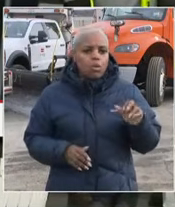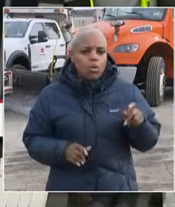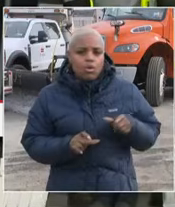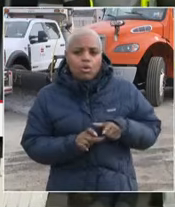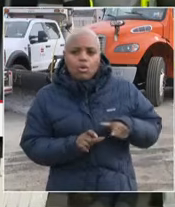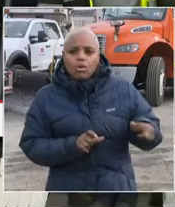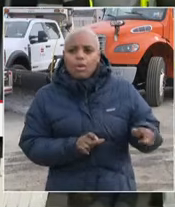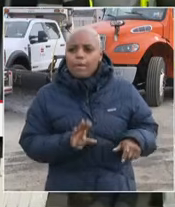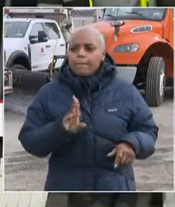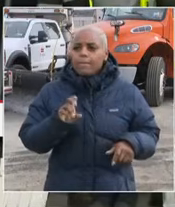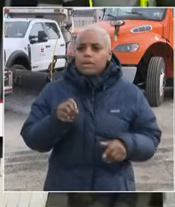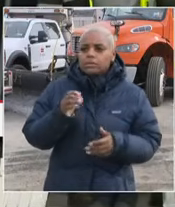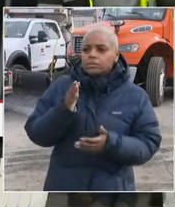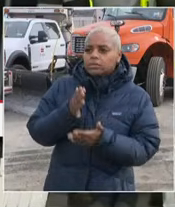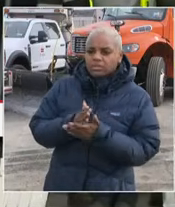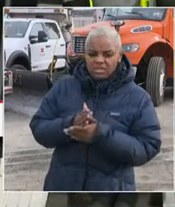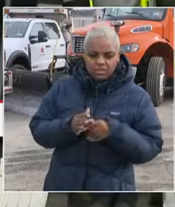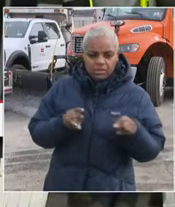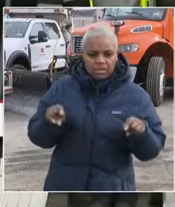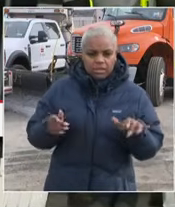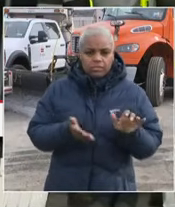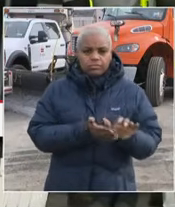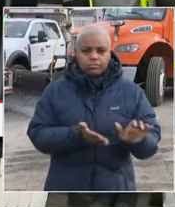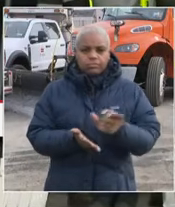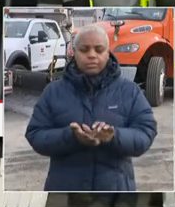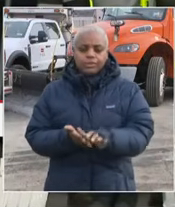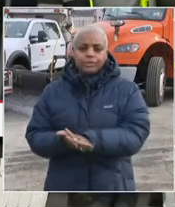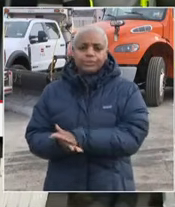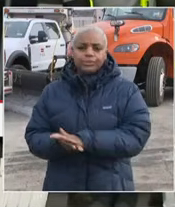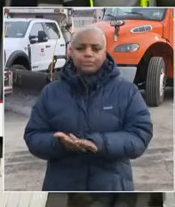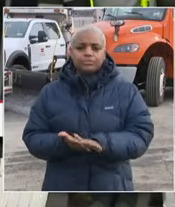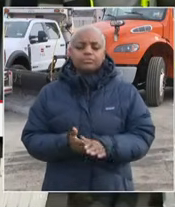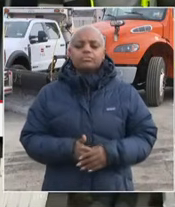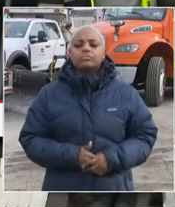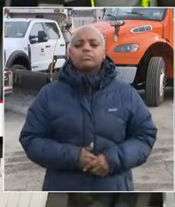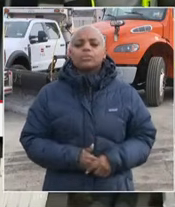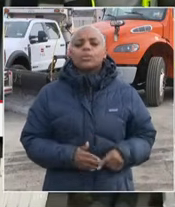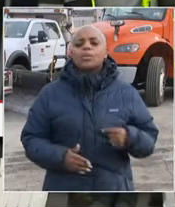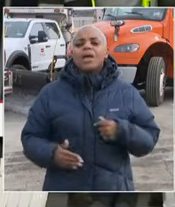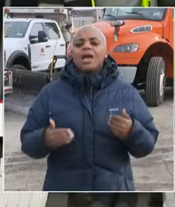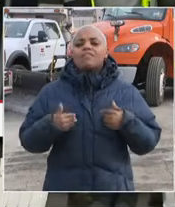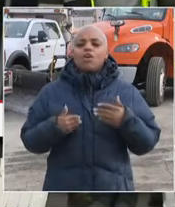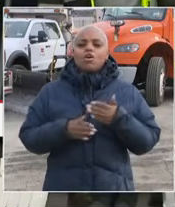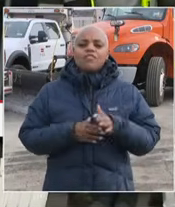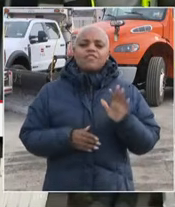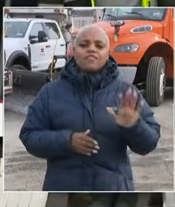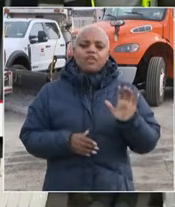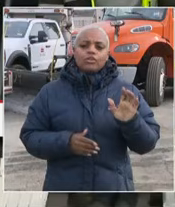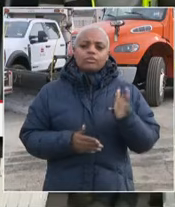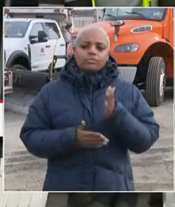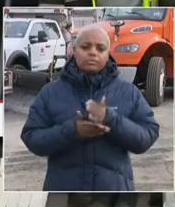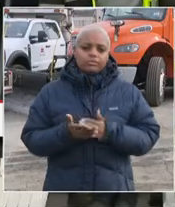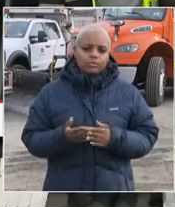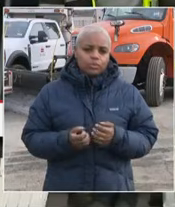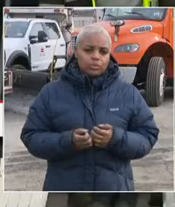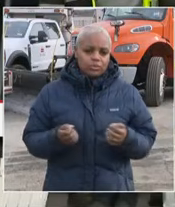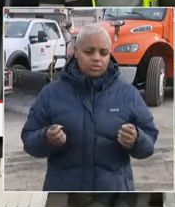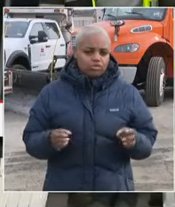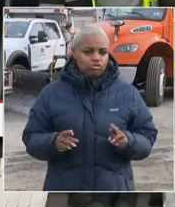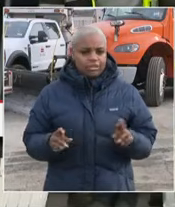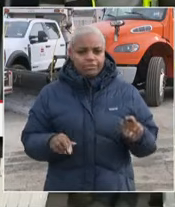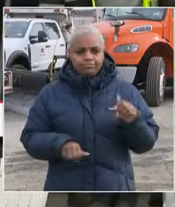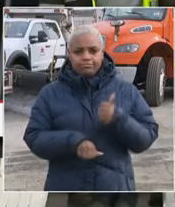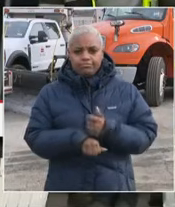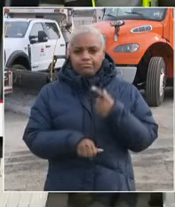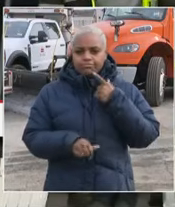Metro, we have over 400 pieces of equipment for snow fighting and hundreds of people that will be actually deployed. So all the prep is active,